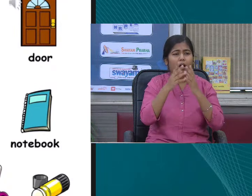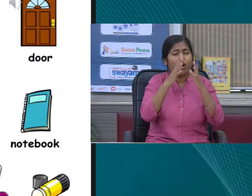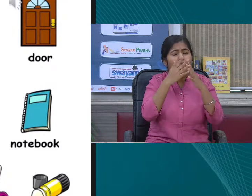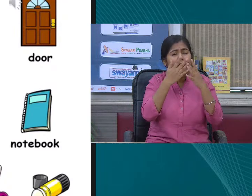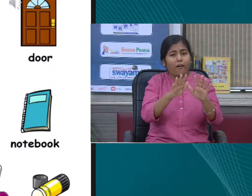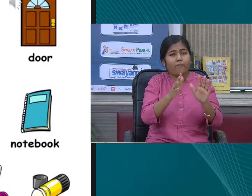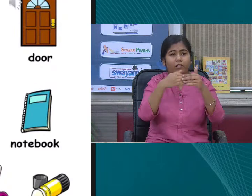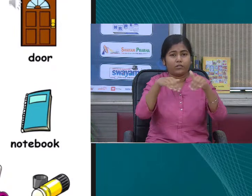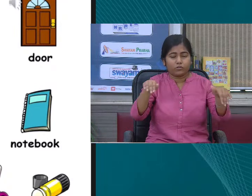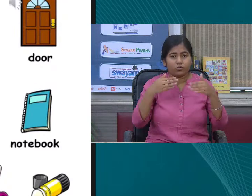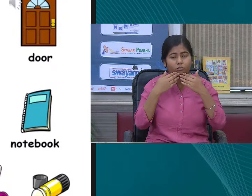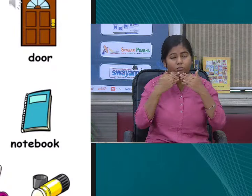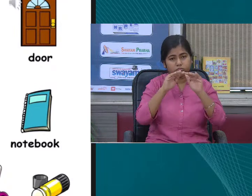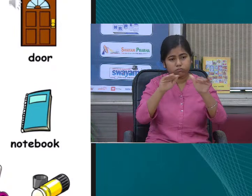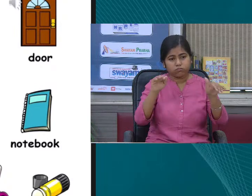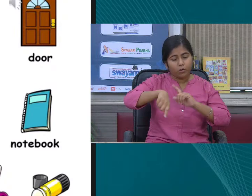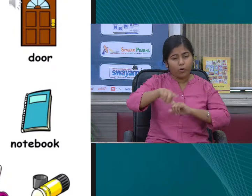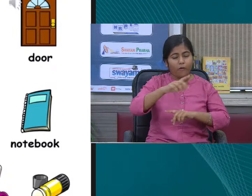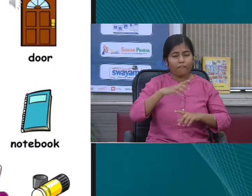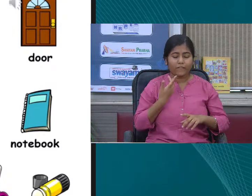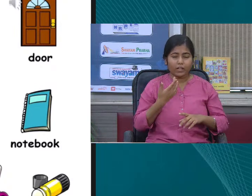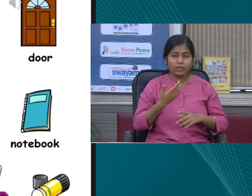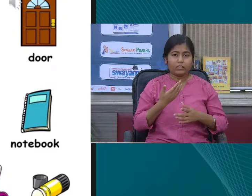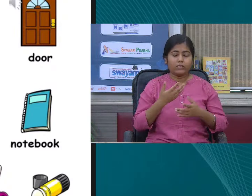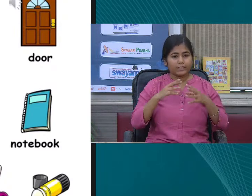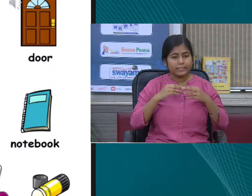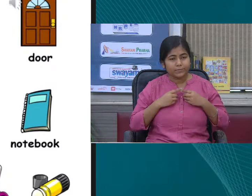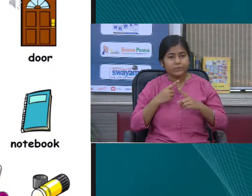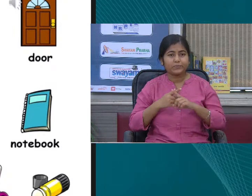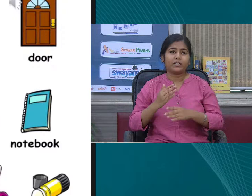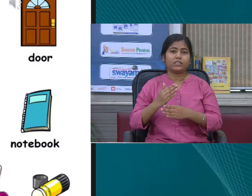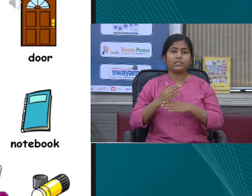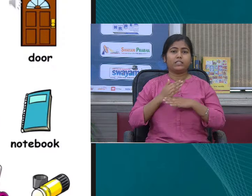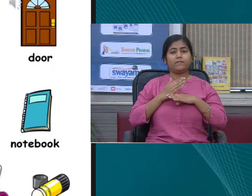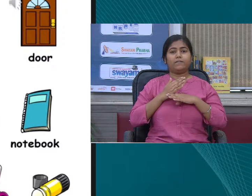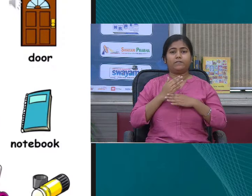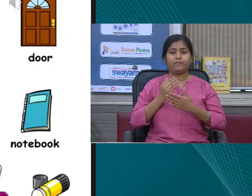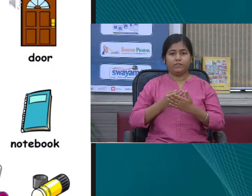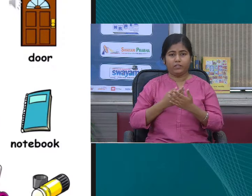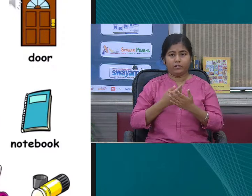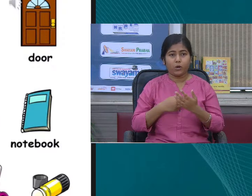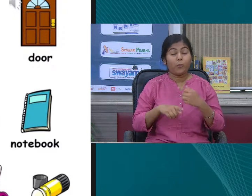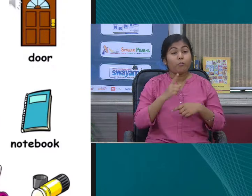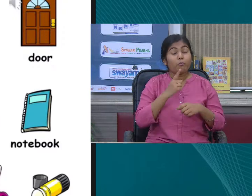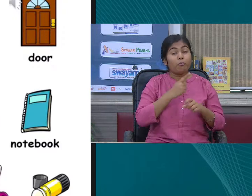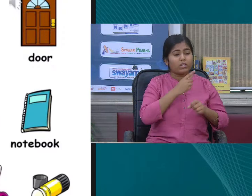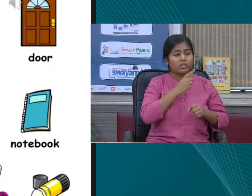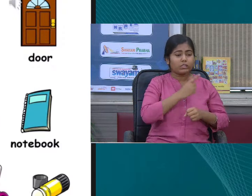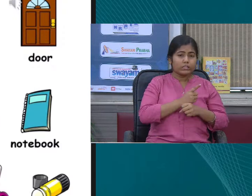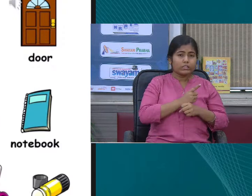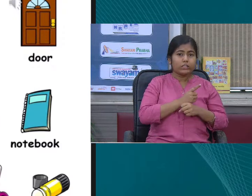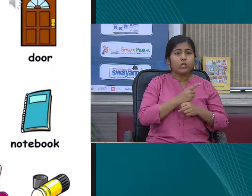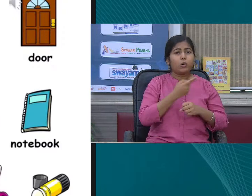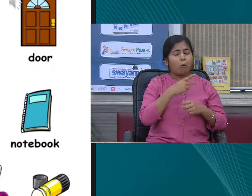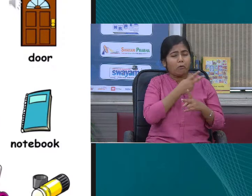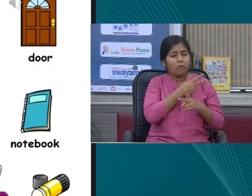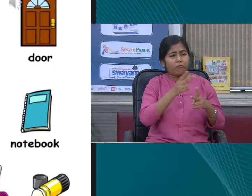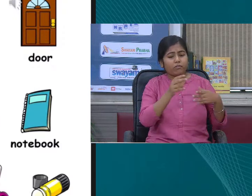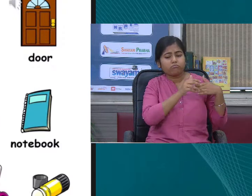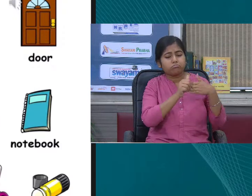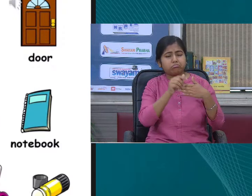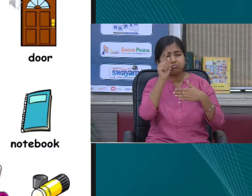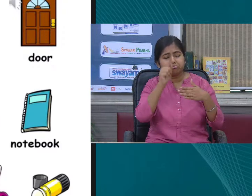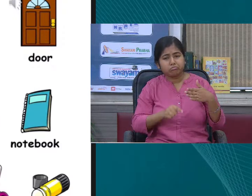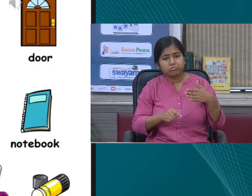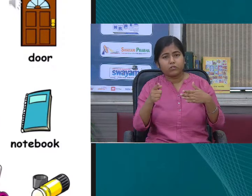student feel accepted and safe, and a teacher need to create or construct the information from the